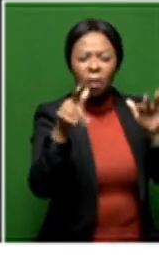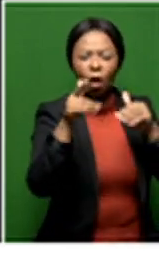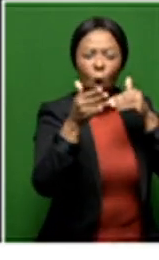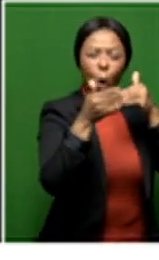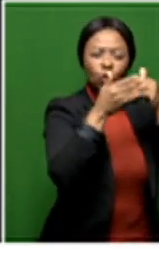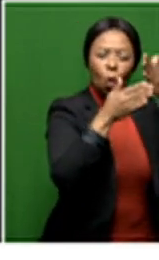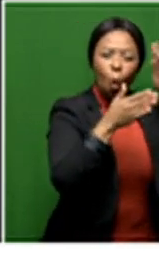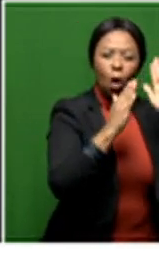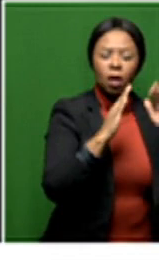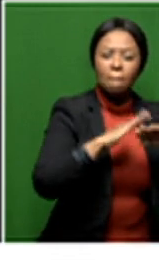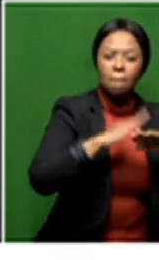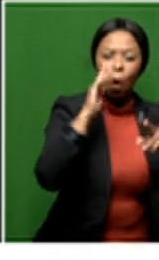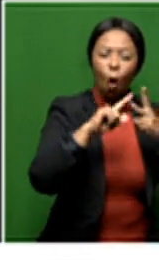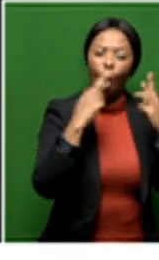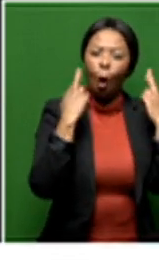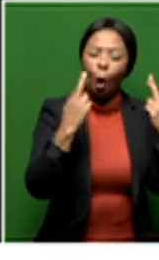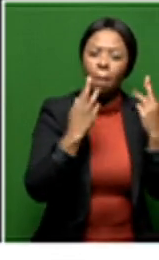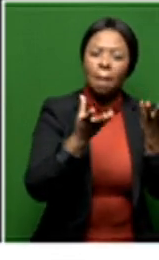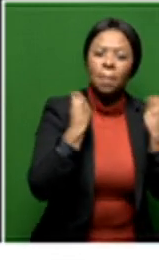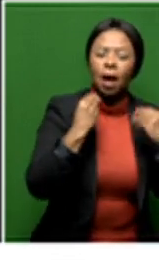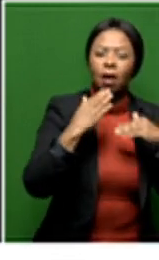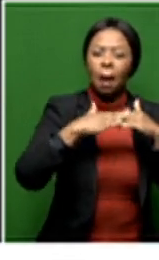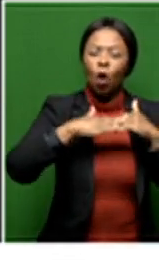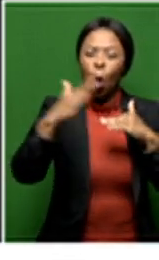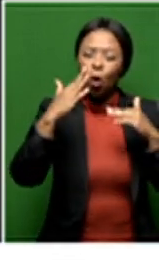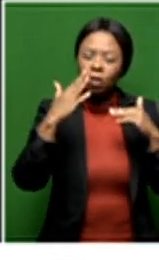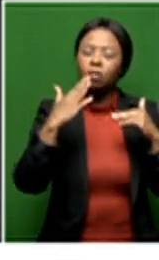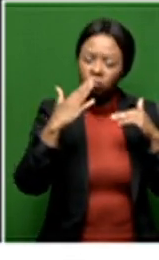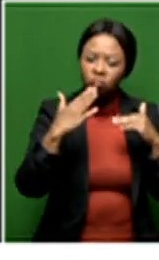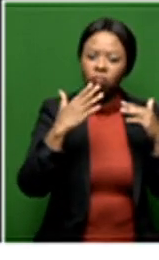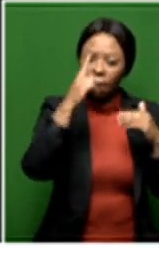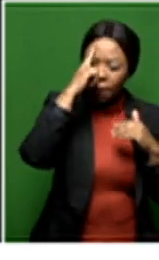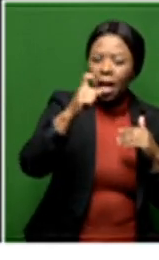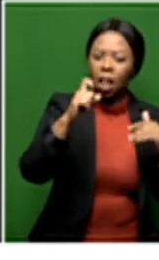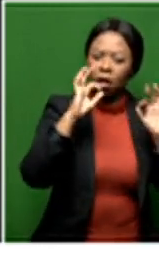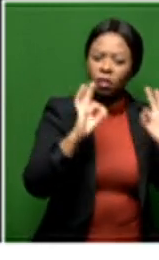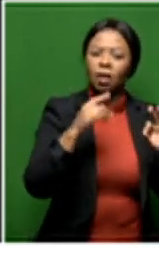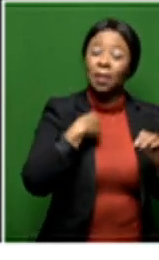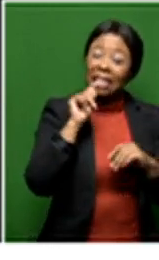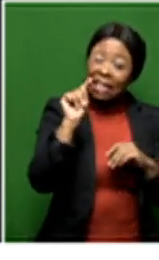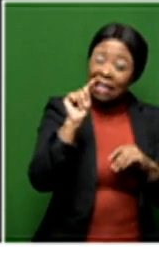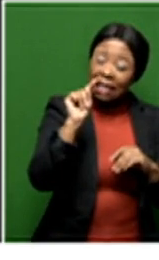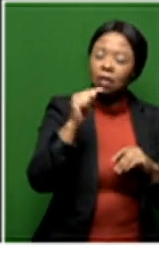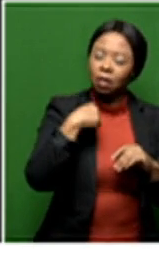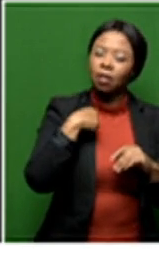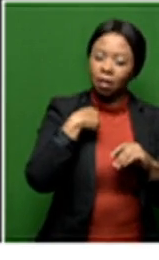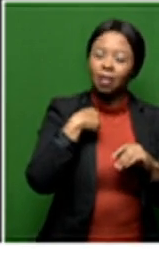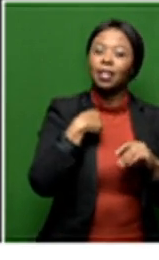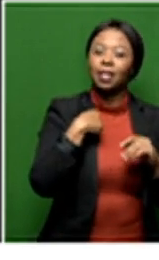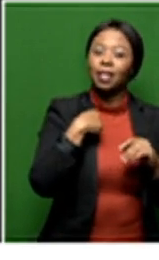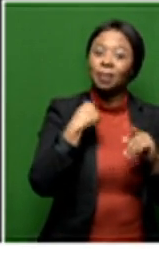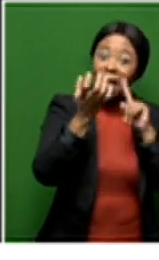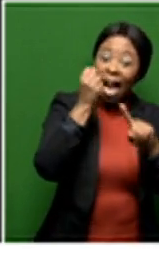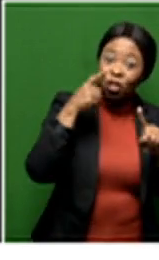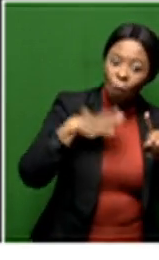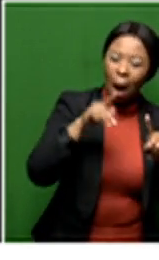It brings people closer to hope. It brings people closer to believe. That to me is the ultimate, and I'll do it for as long as I'm